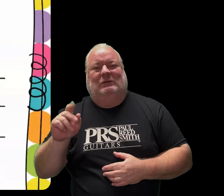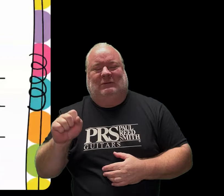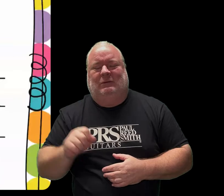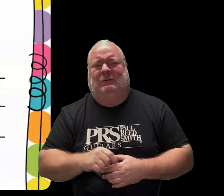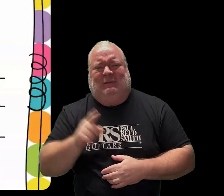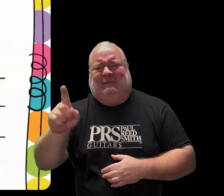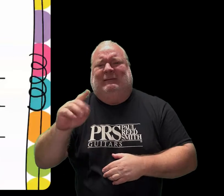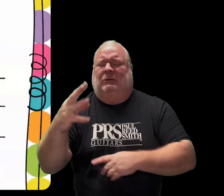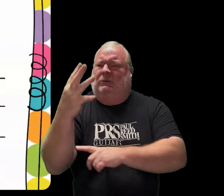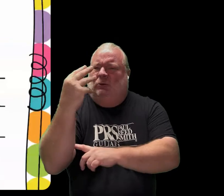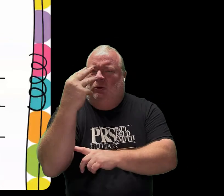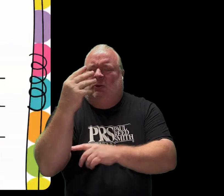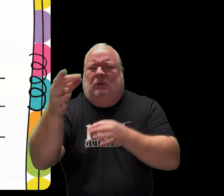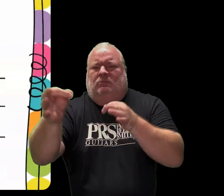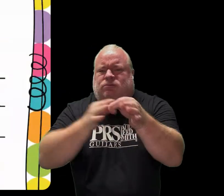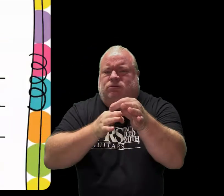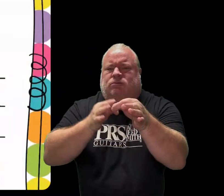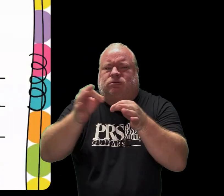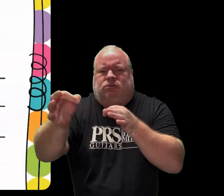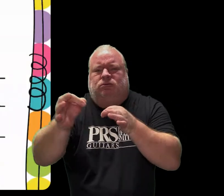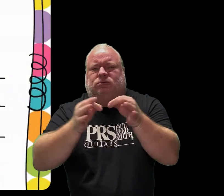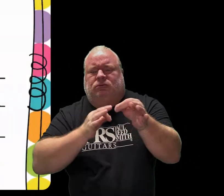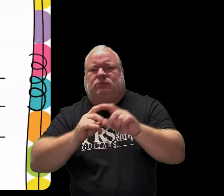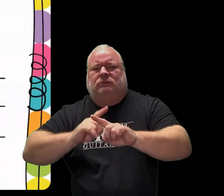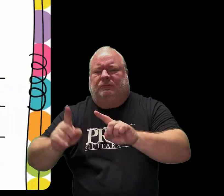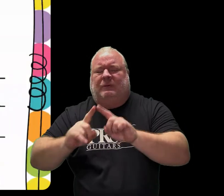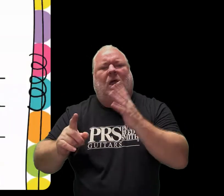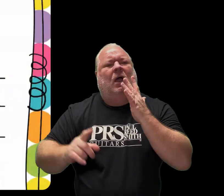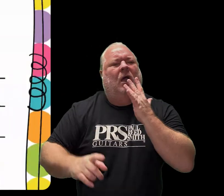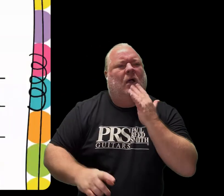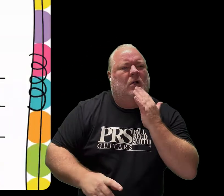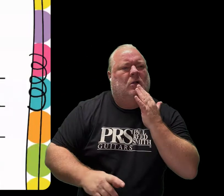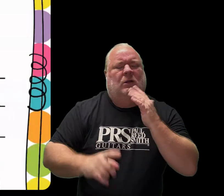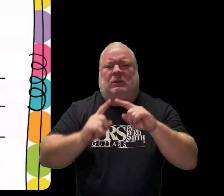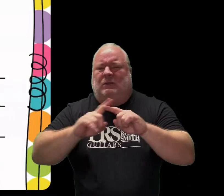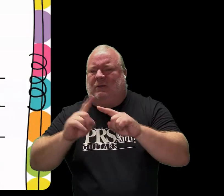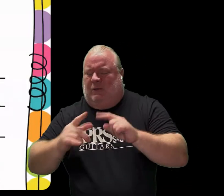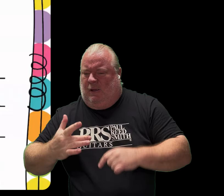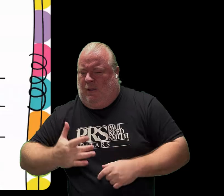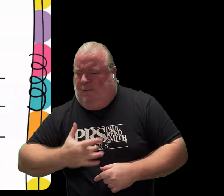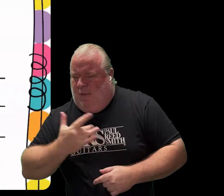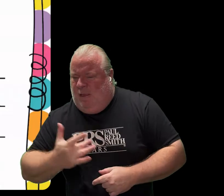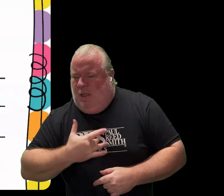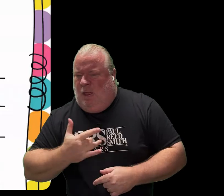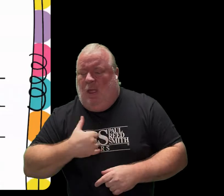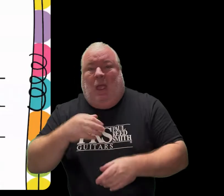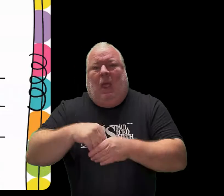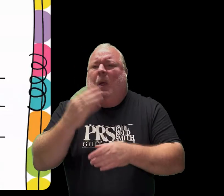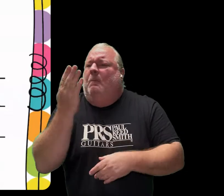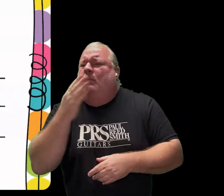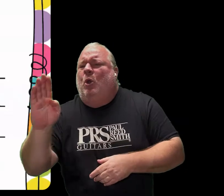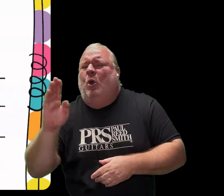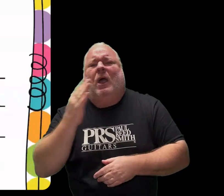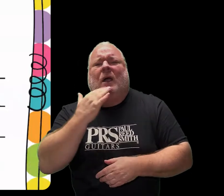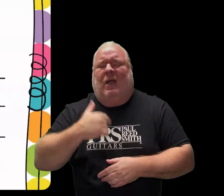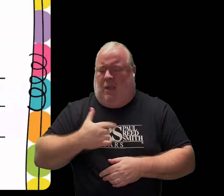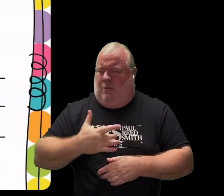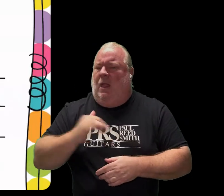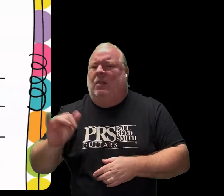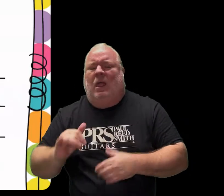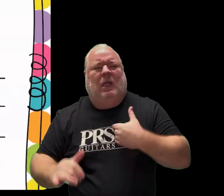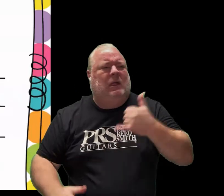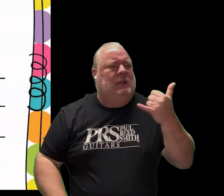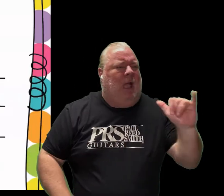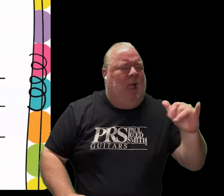year, really explaining to us what it means to feel like you're in the blue zone